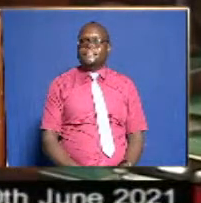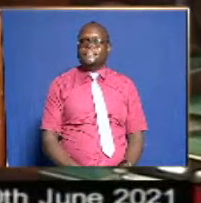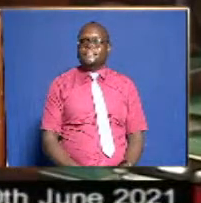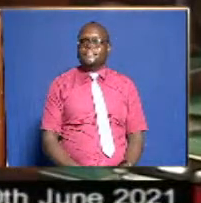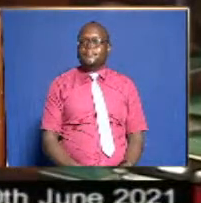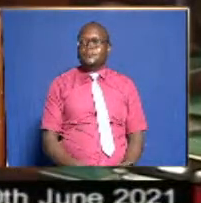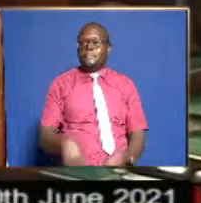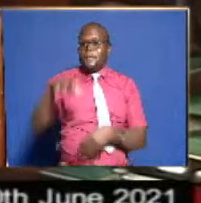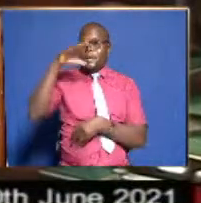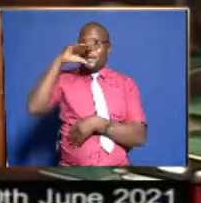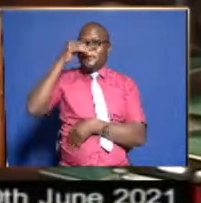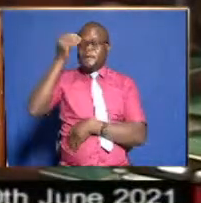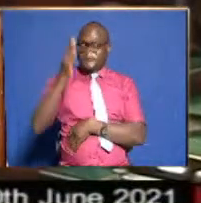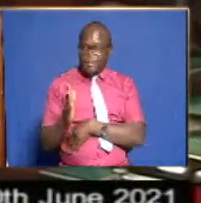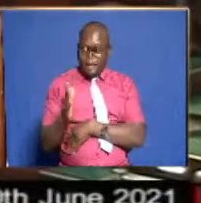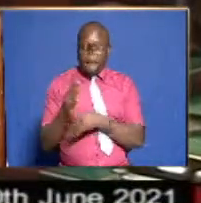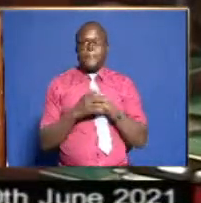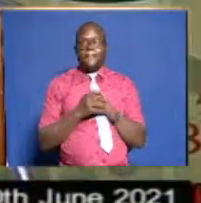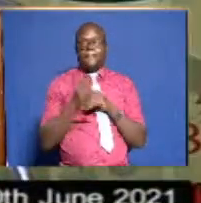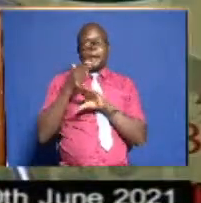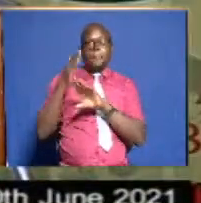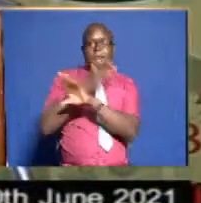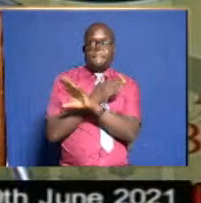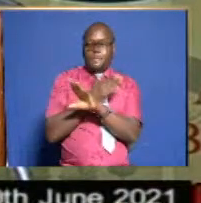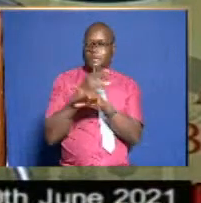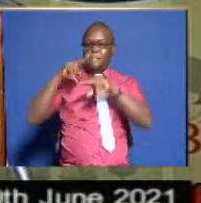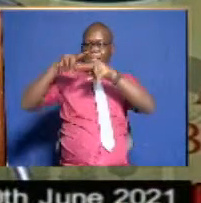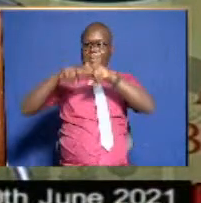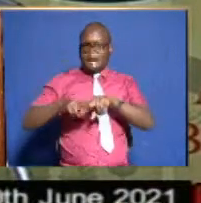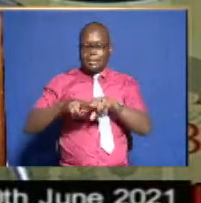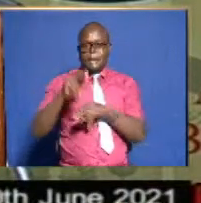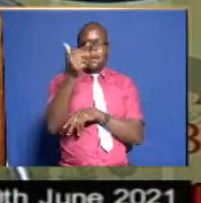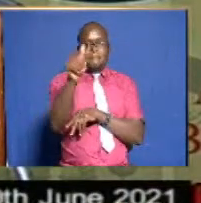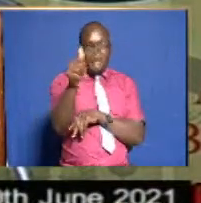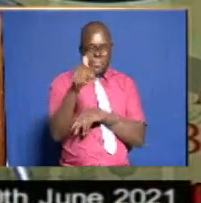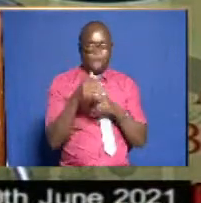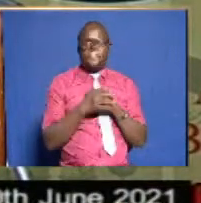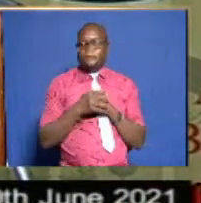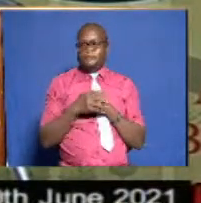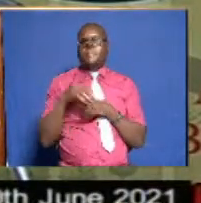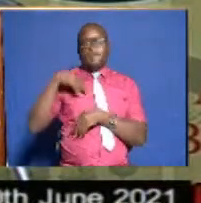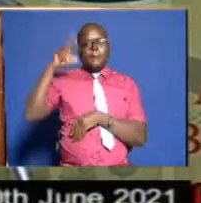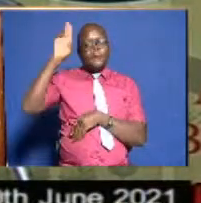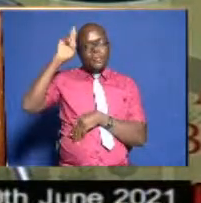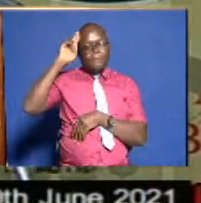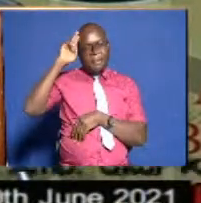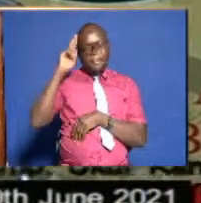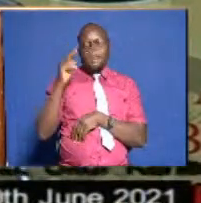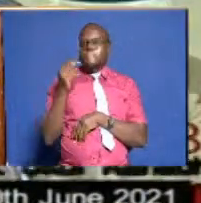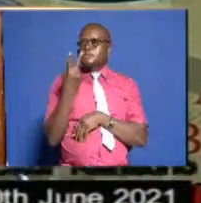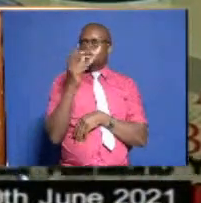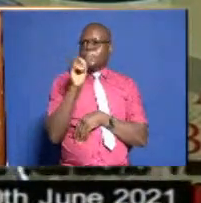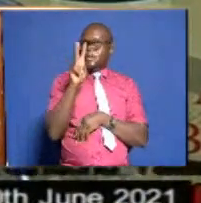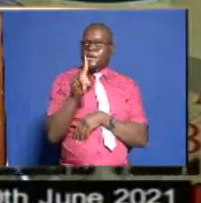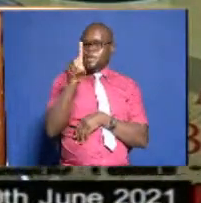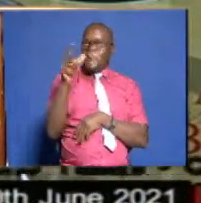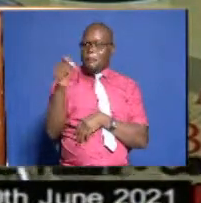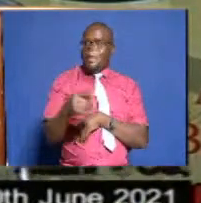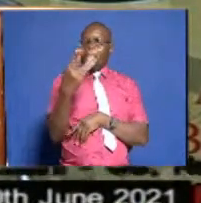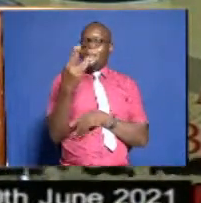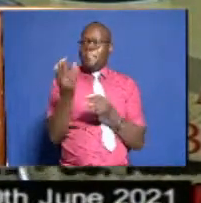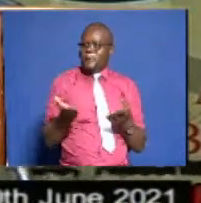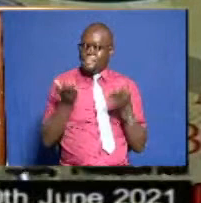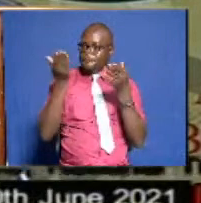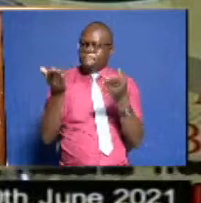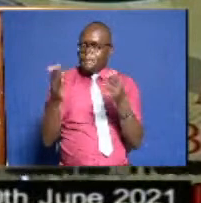Mr. Speaker, before I resume my seat, you recall in April 2021, I submitted to